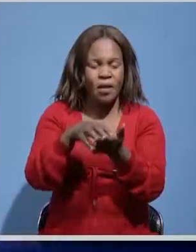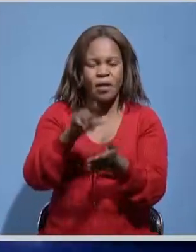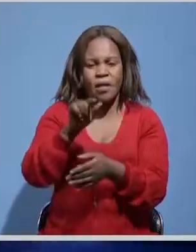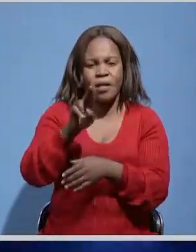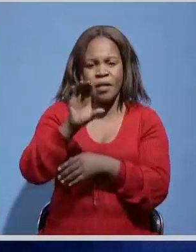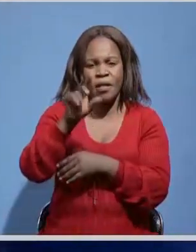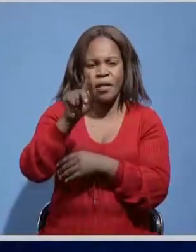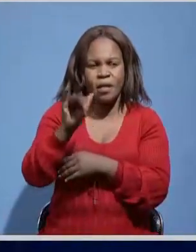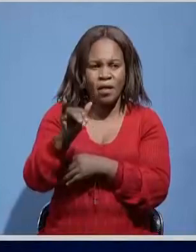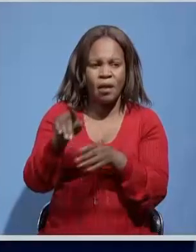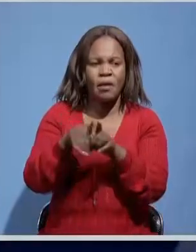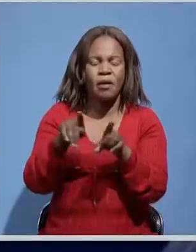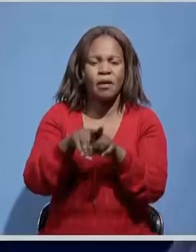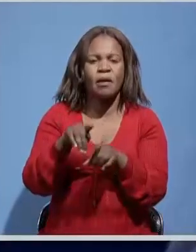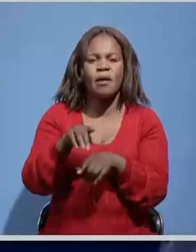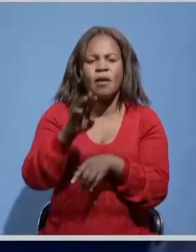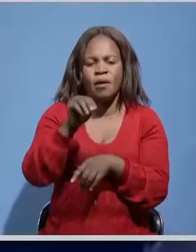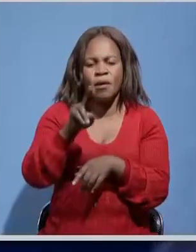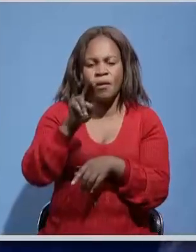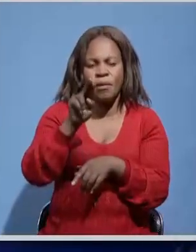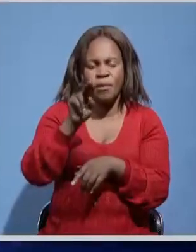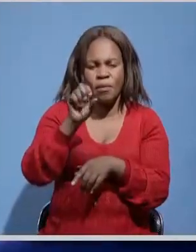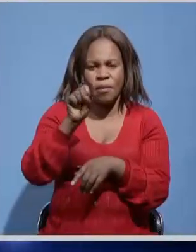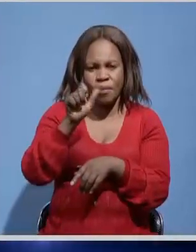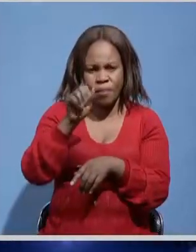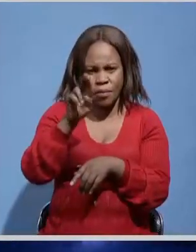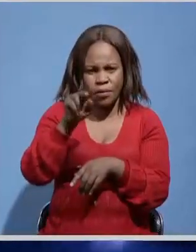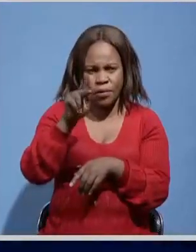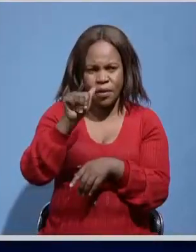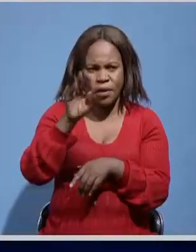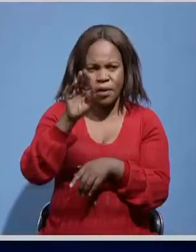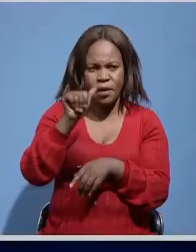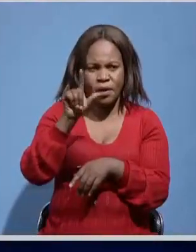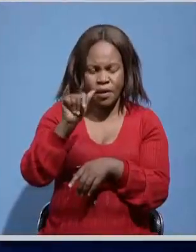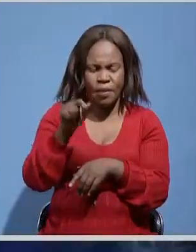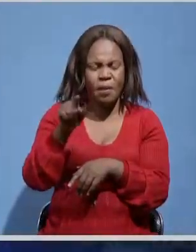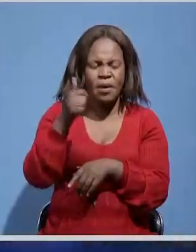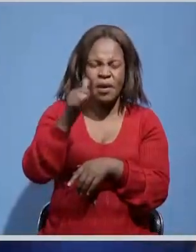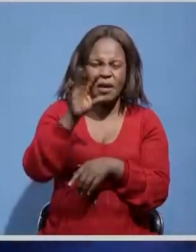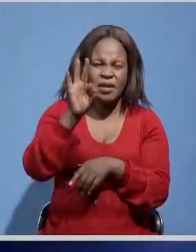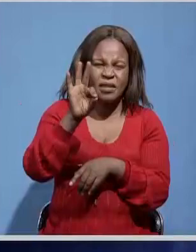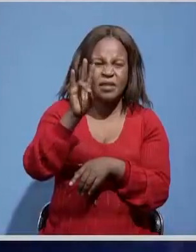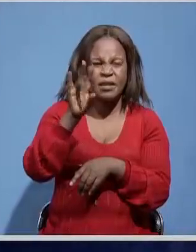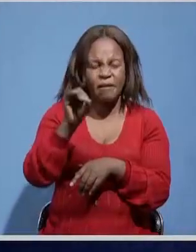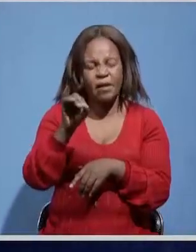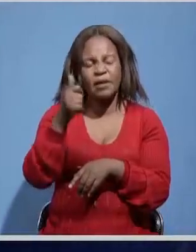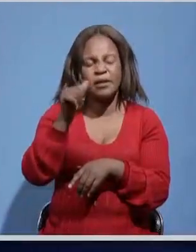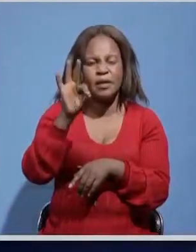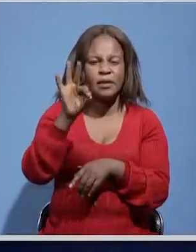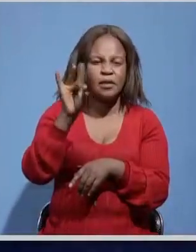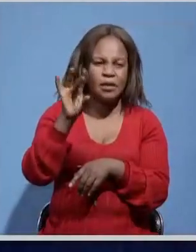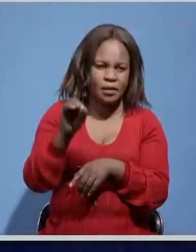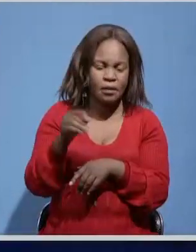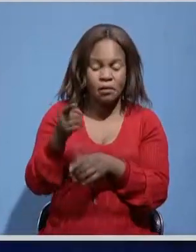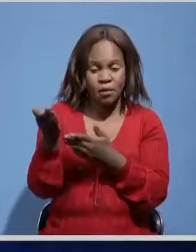Mutale and Albert Musankabala, boxing legends of the 1970s and 80s. This is what has brought National